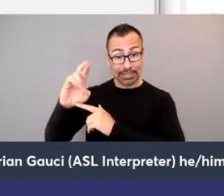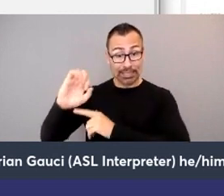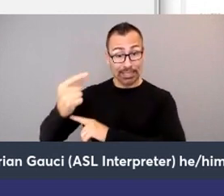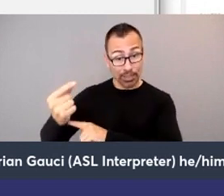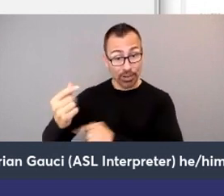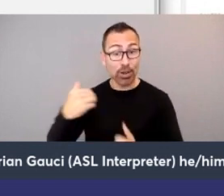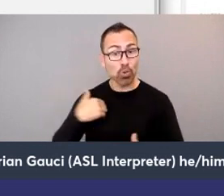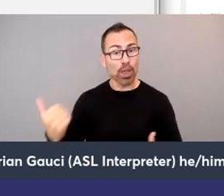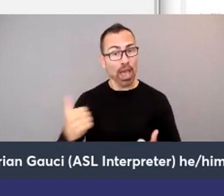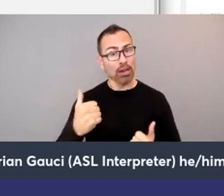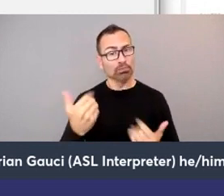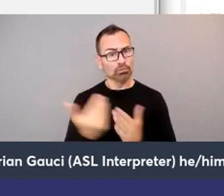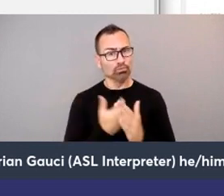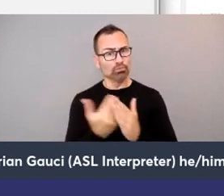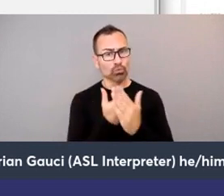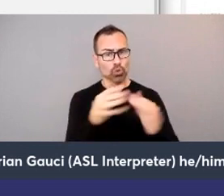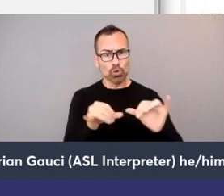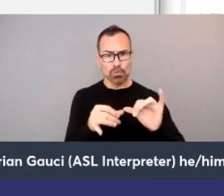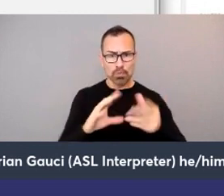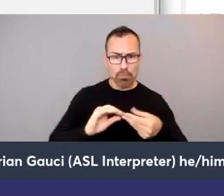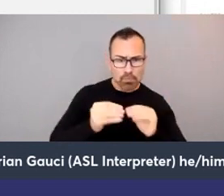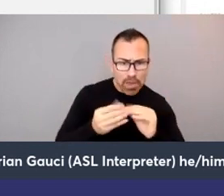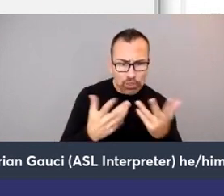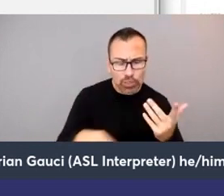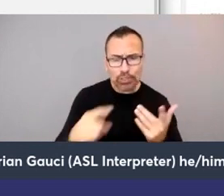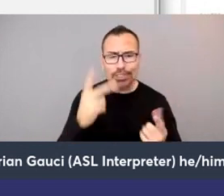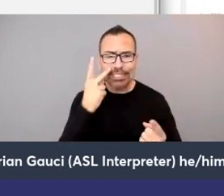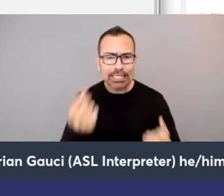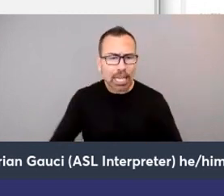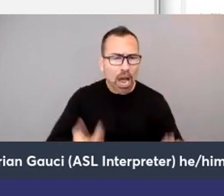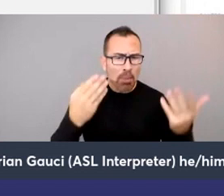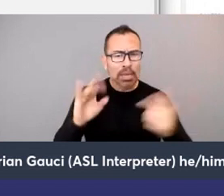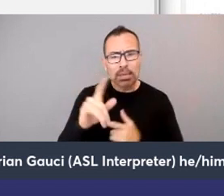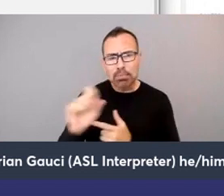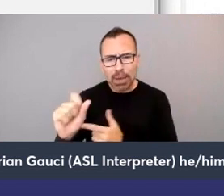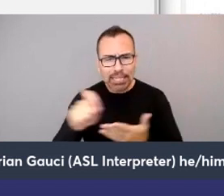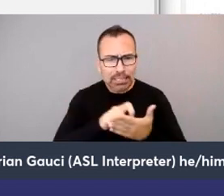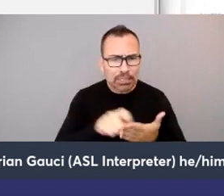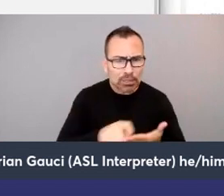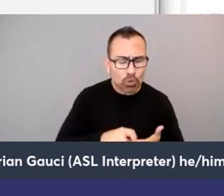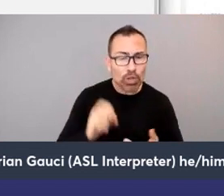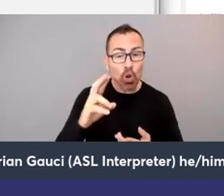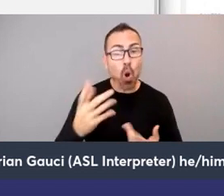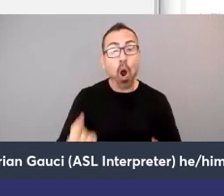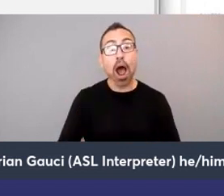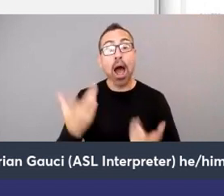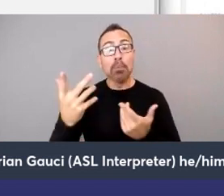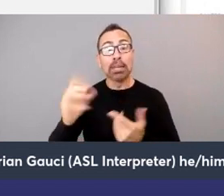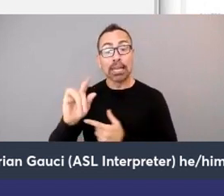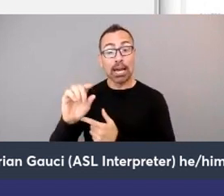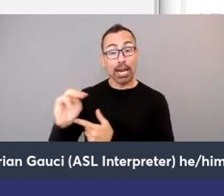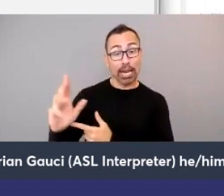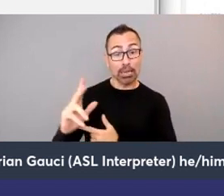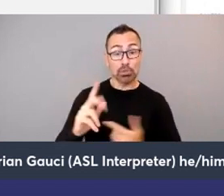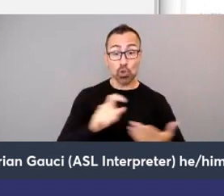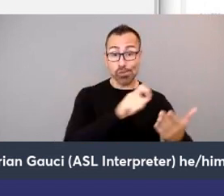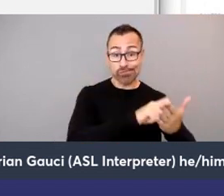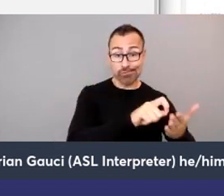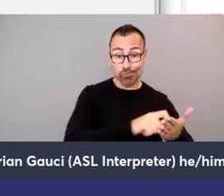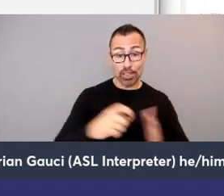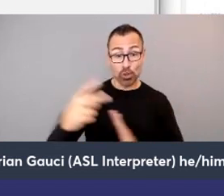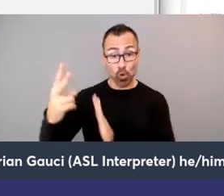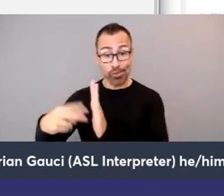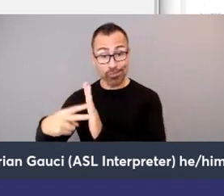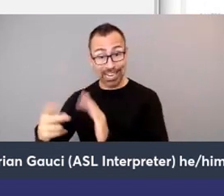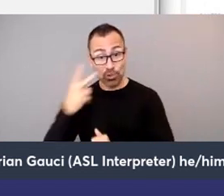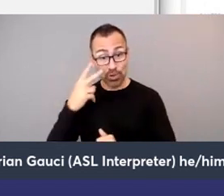aware of how many bytes are getting written or items are written or read from disk, right? So you will have those here. As you